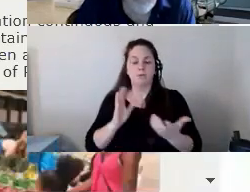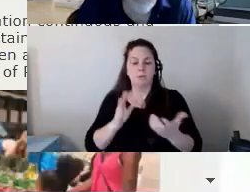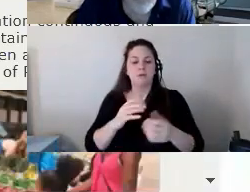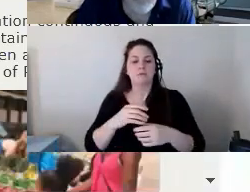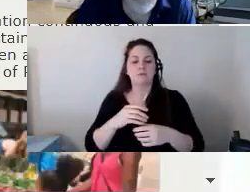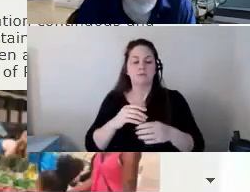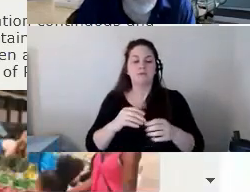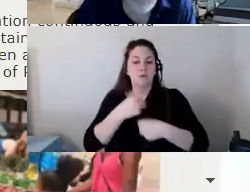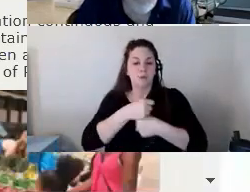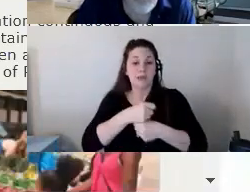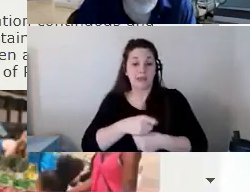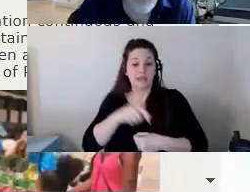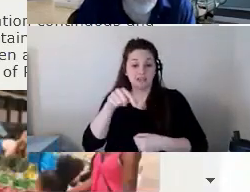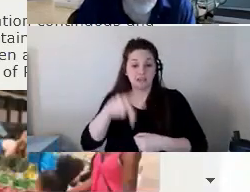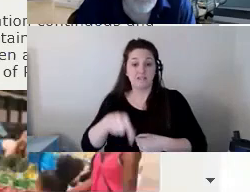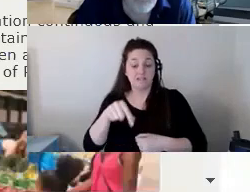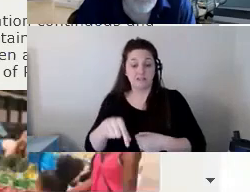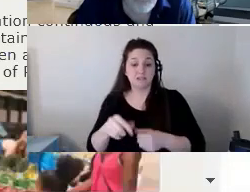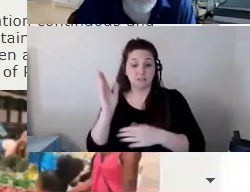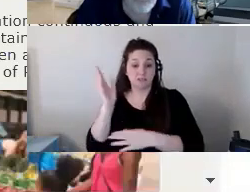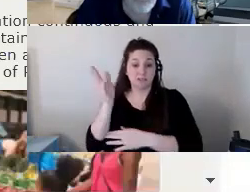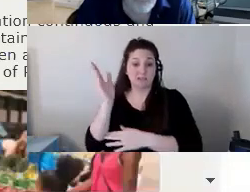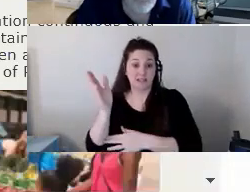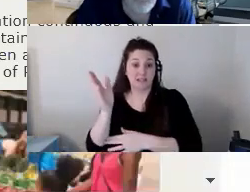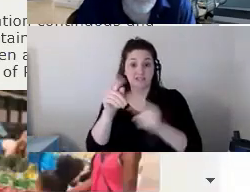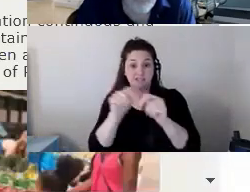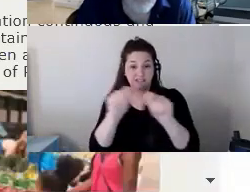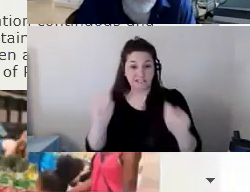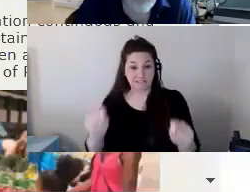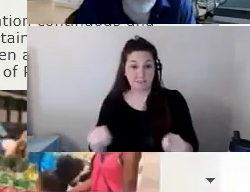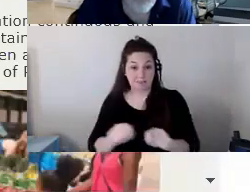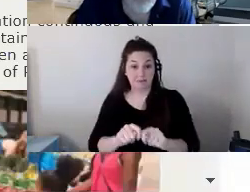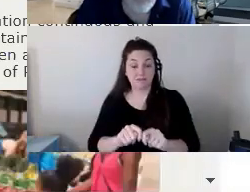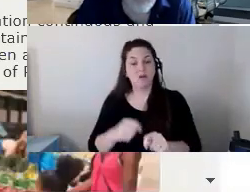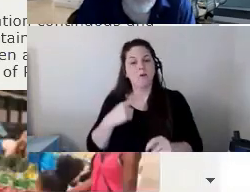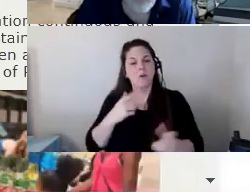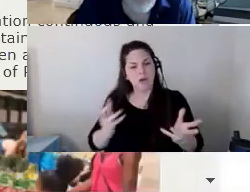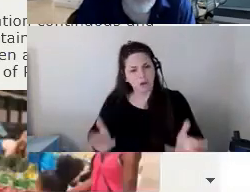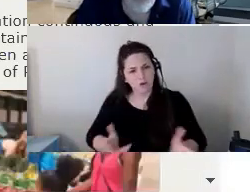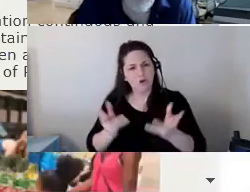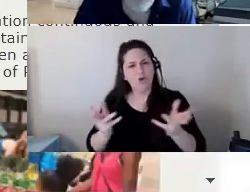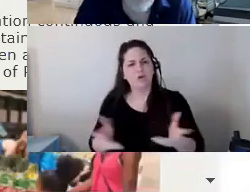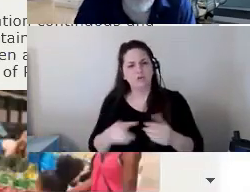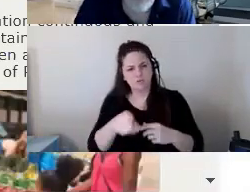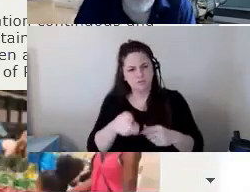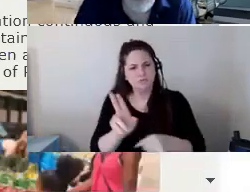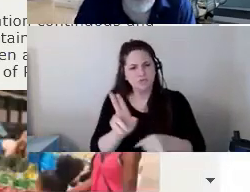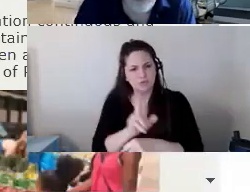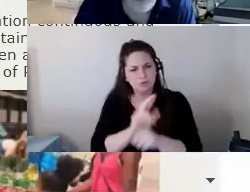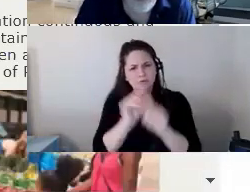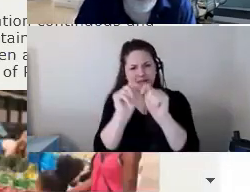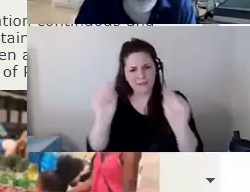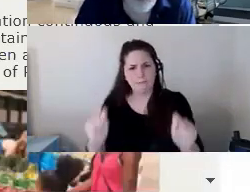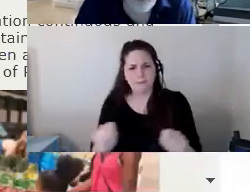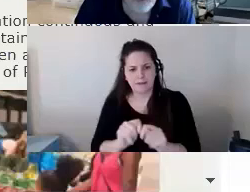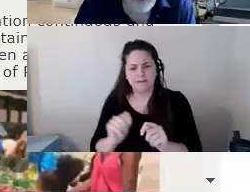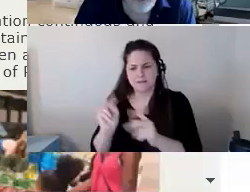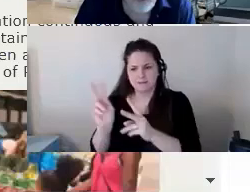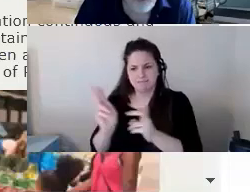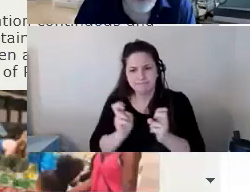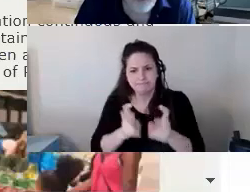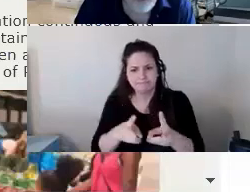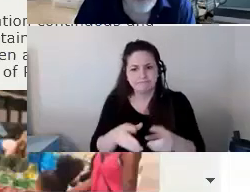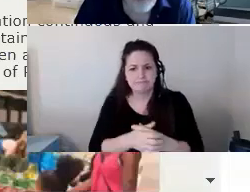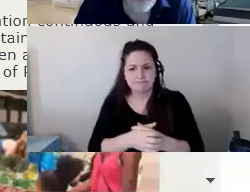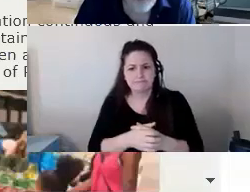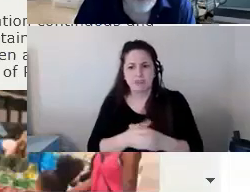presentations, interactive presentation templates, we encourage that you do so, and we're going to announce, we're